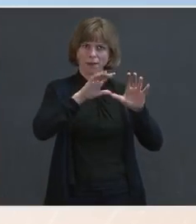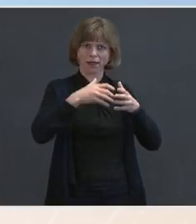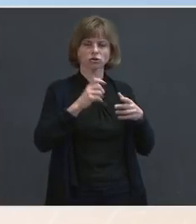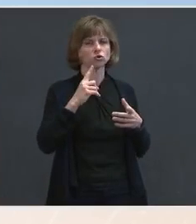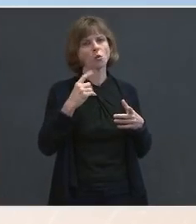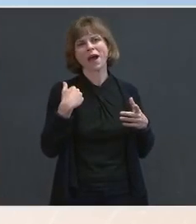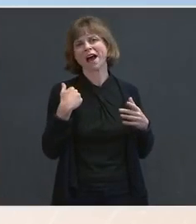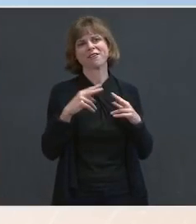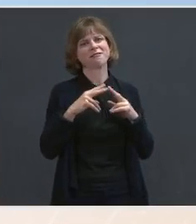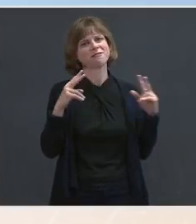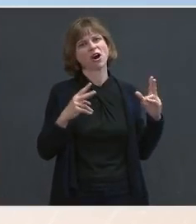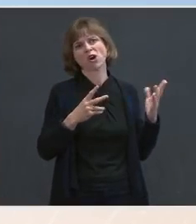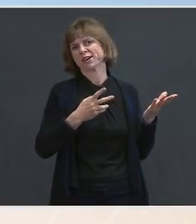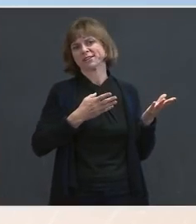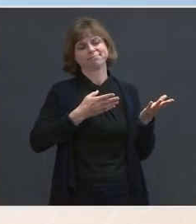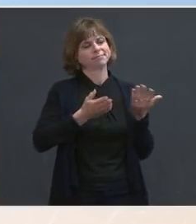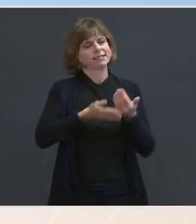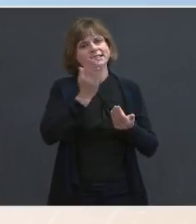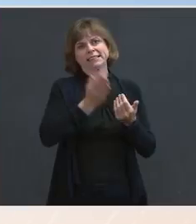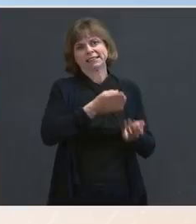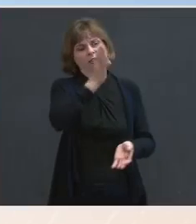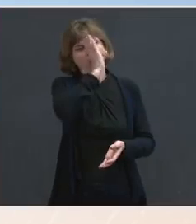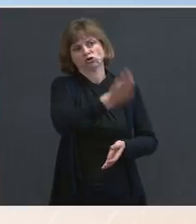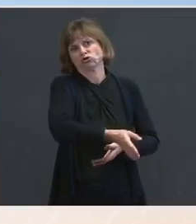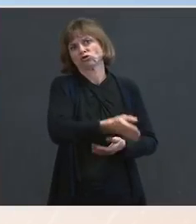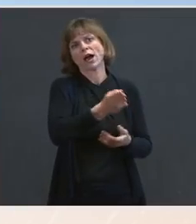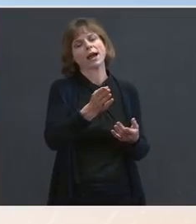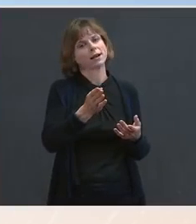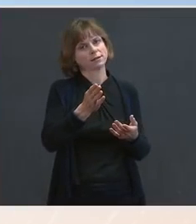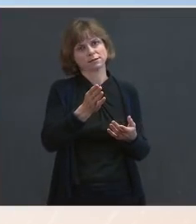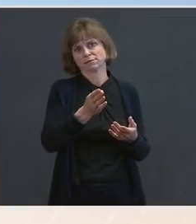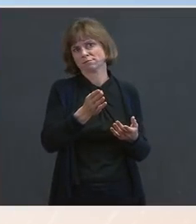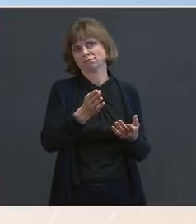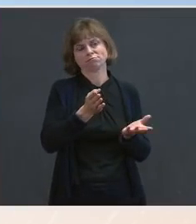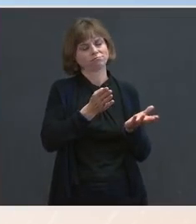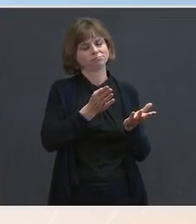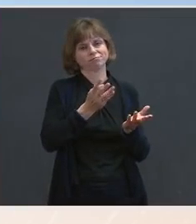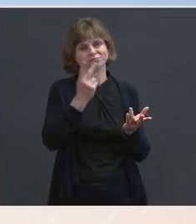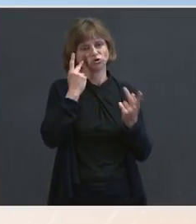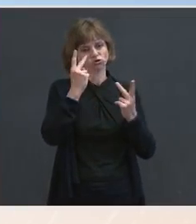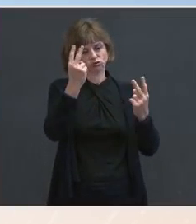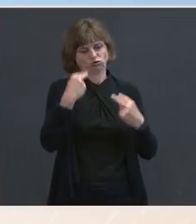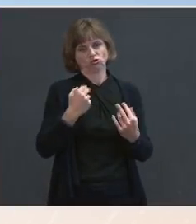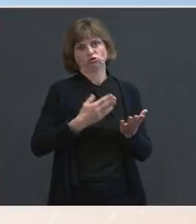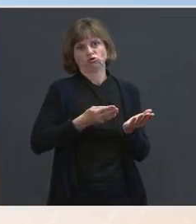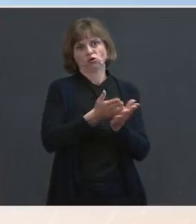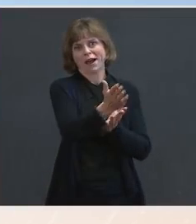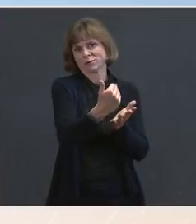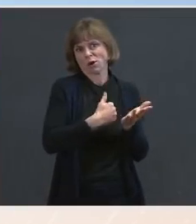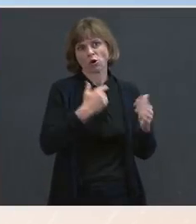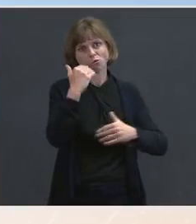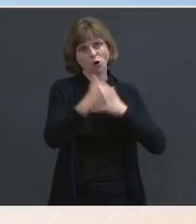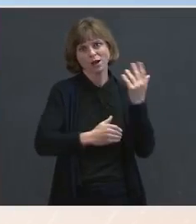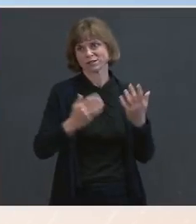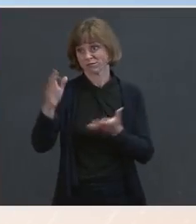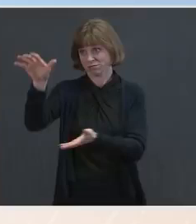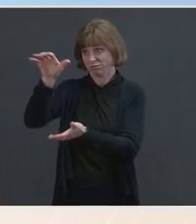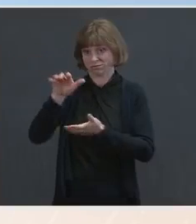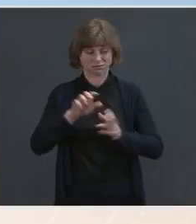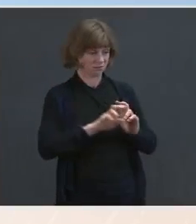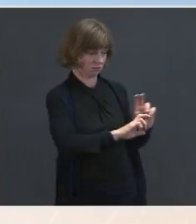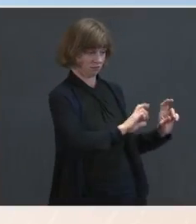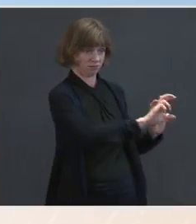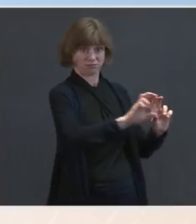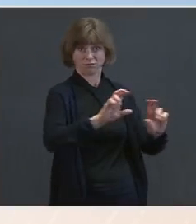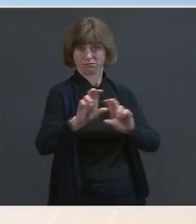transparent process by which we get our allotment and dish it out. Now, I think the question over time is, we're